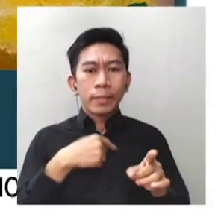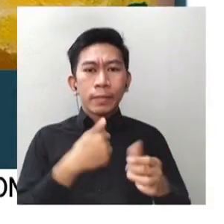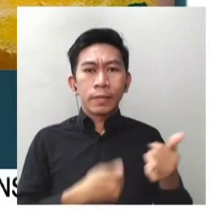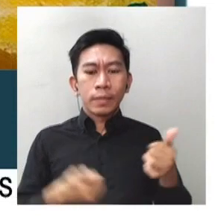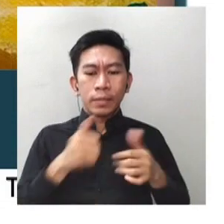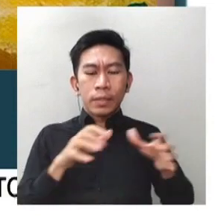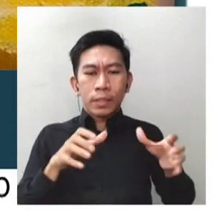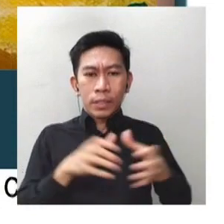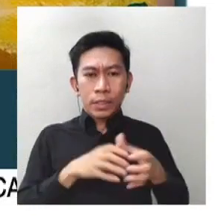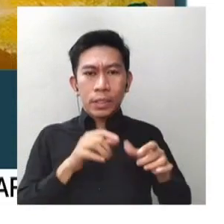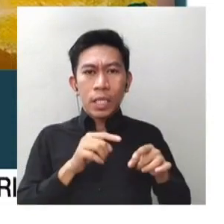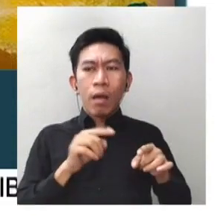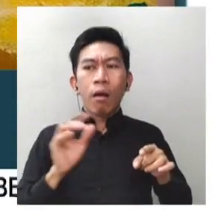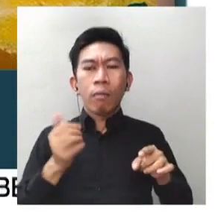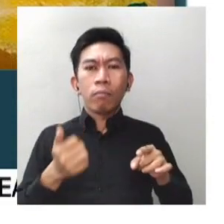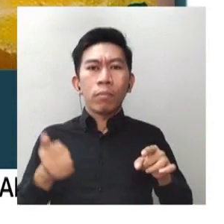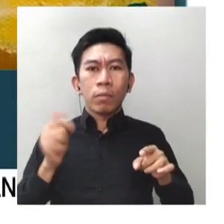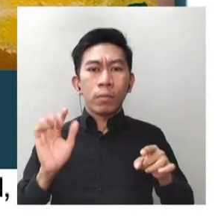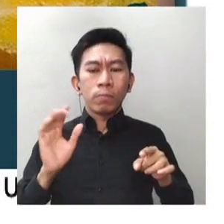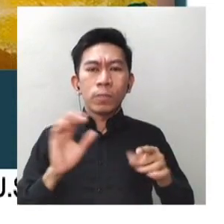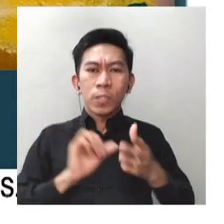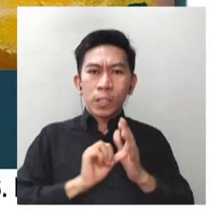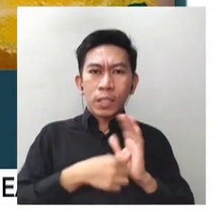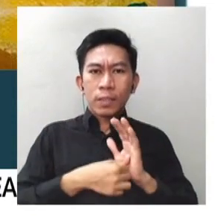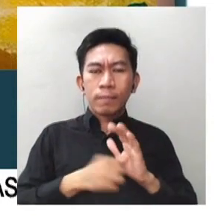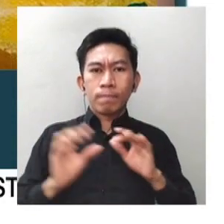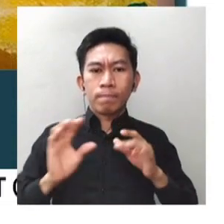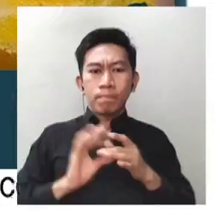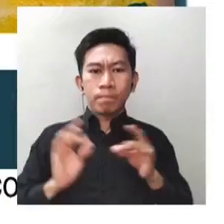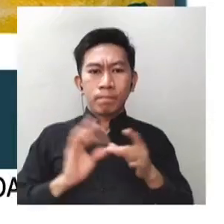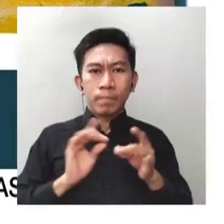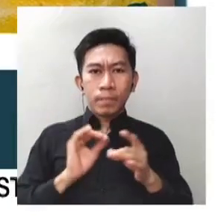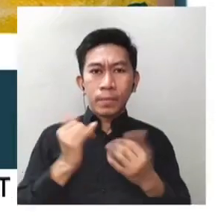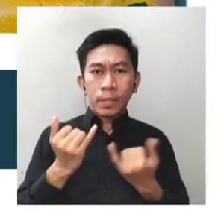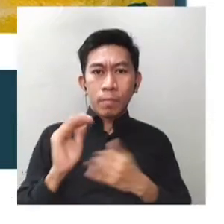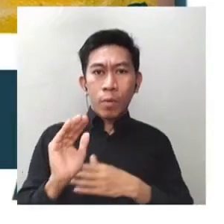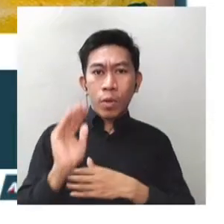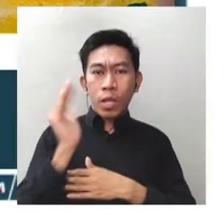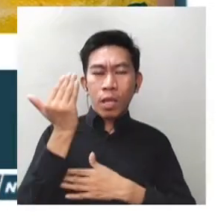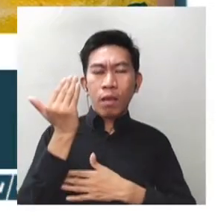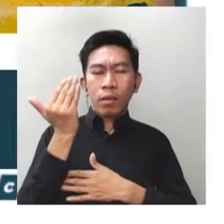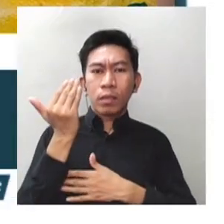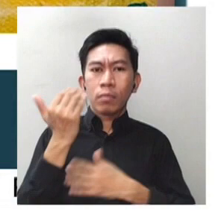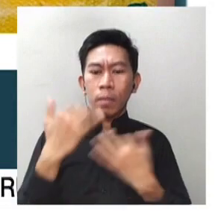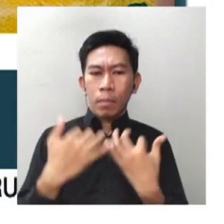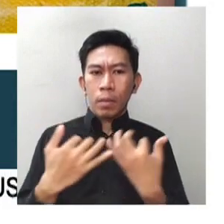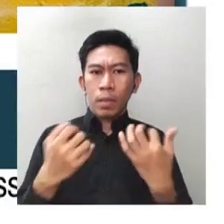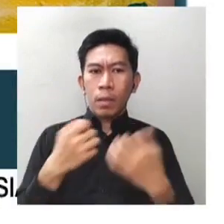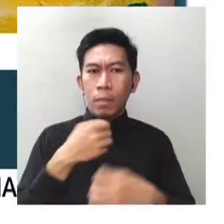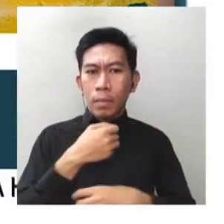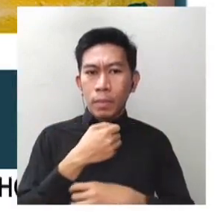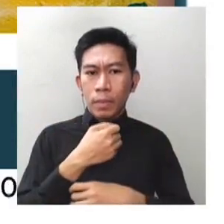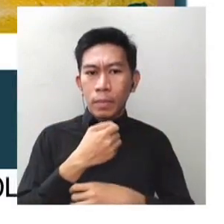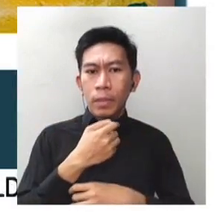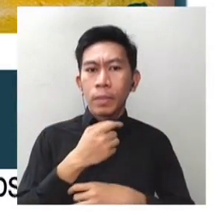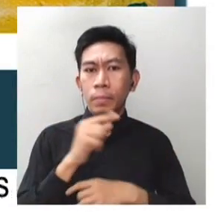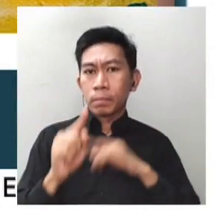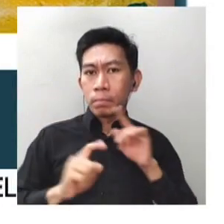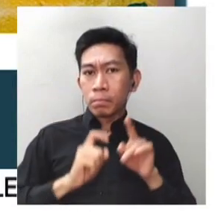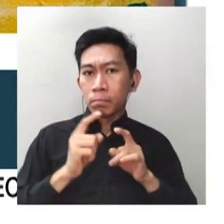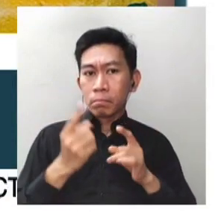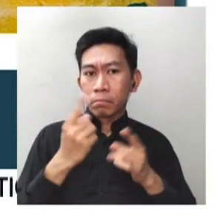Domingo, stressed that in his own remarks this morning in the press conference. He was saying